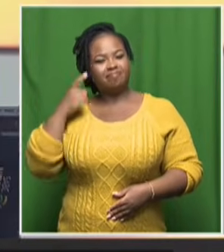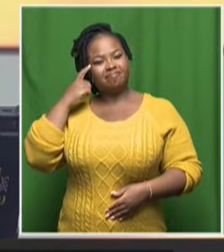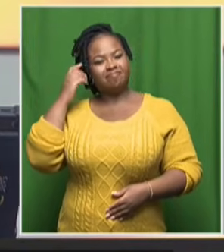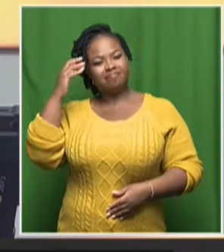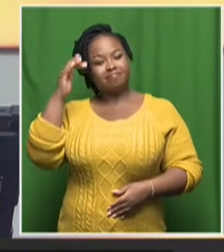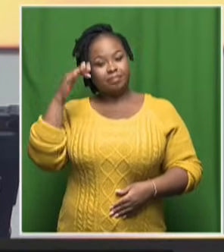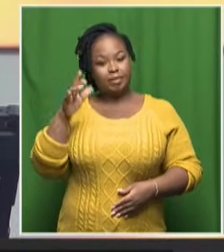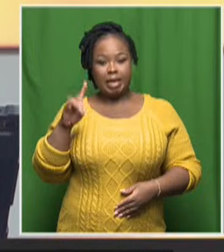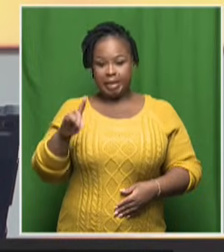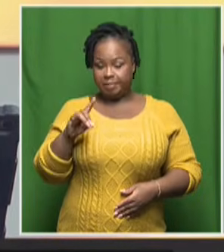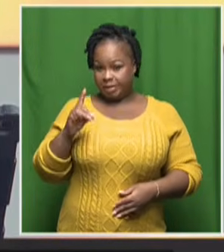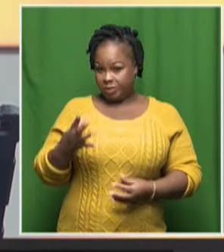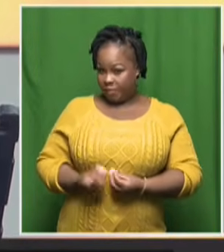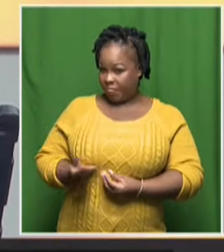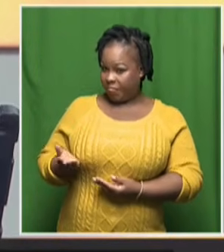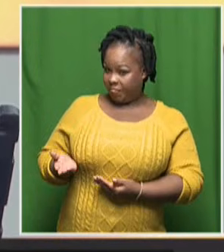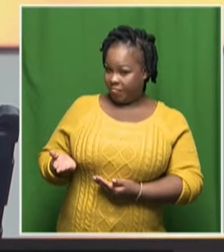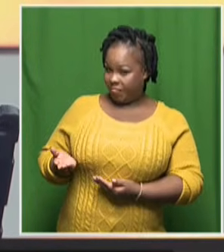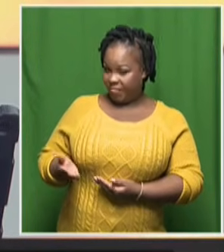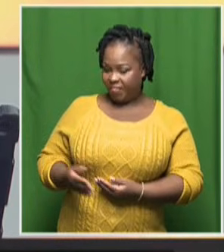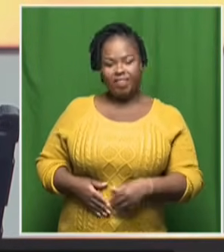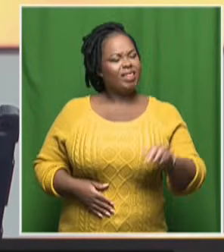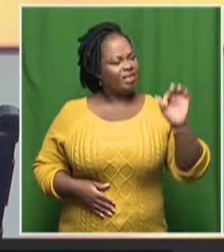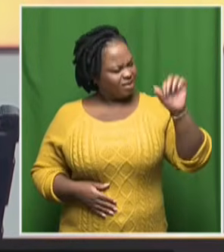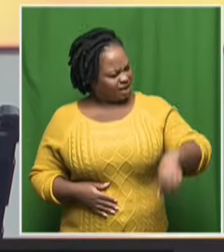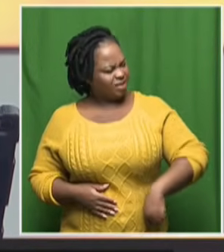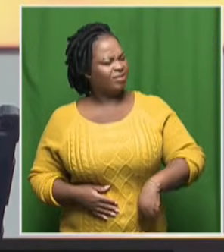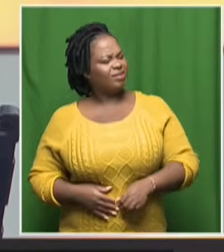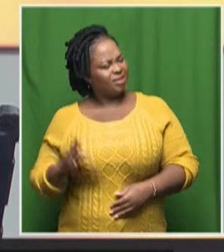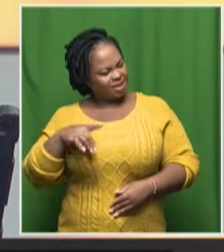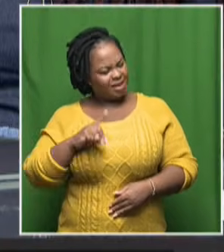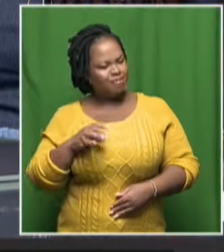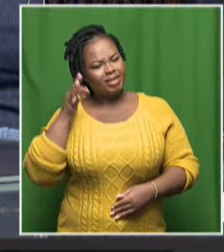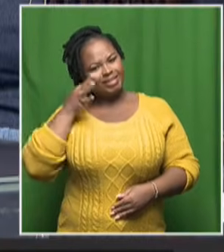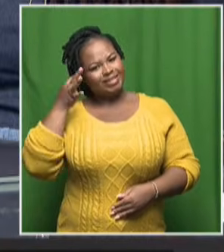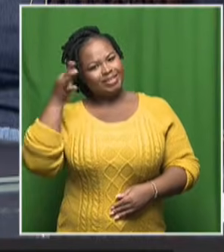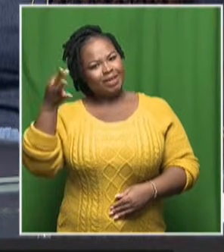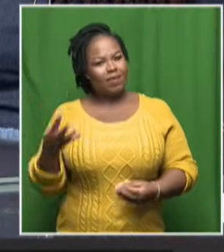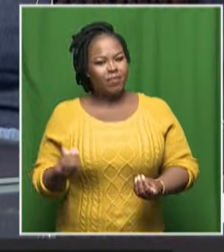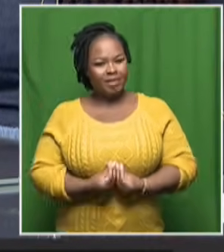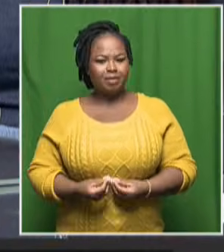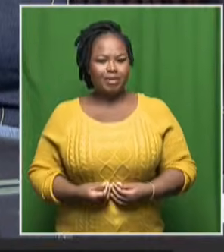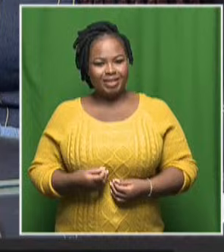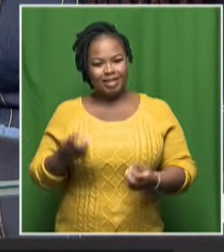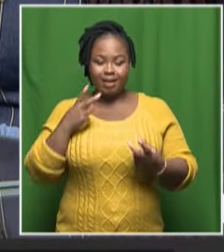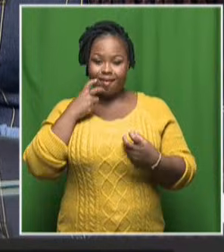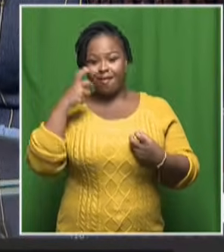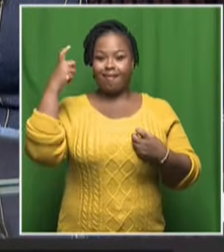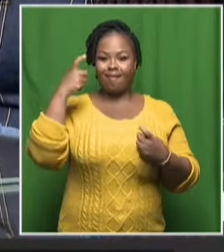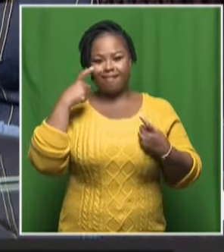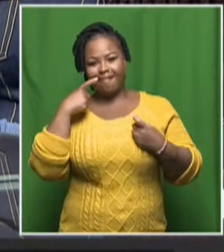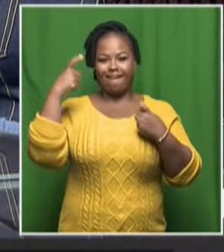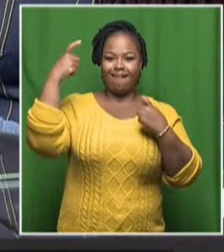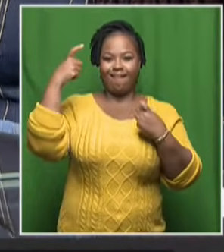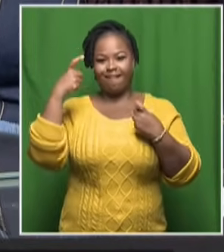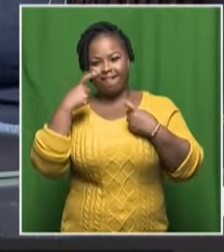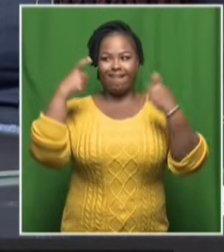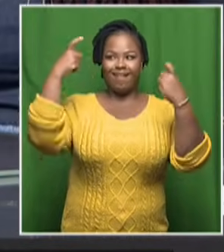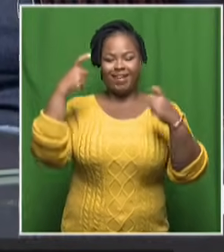animals. Do they sing along with you? No jokes. They do. You'd be surprised. When you hit those high notes, then they go,